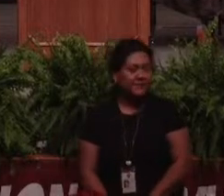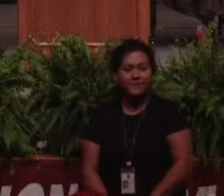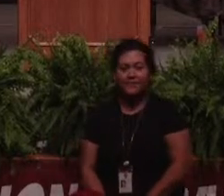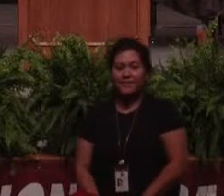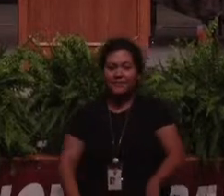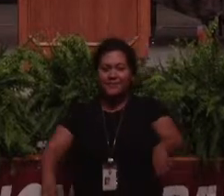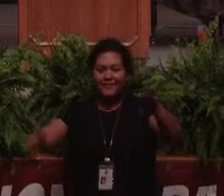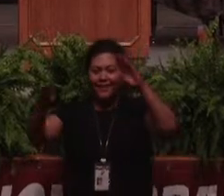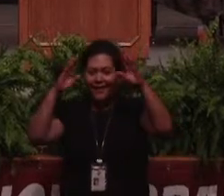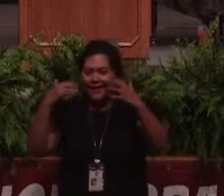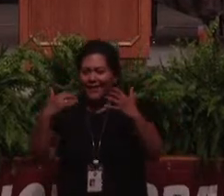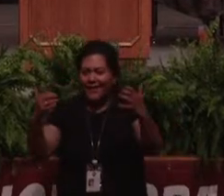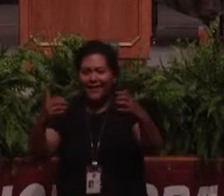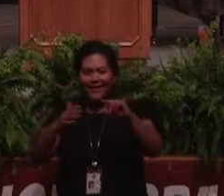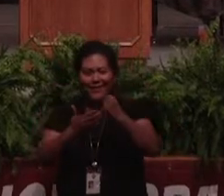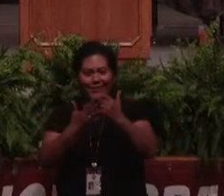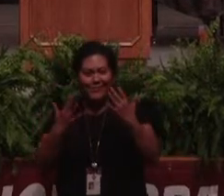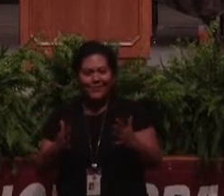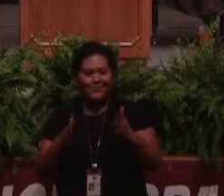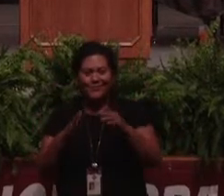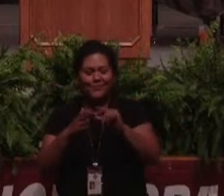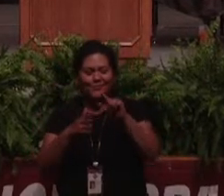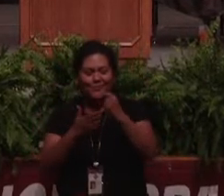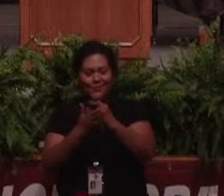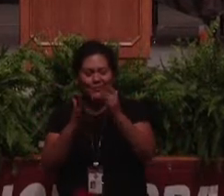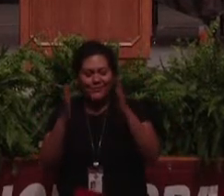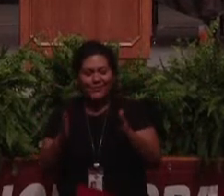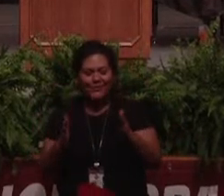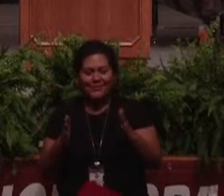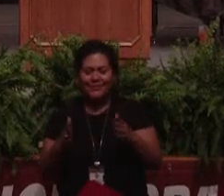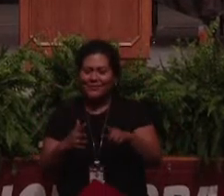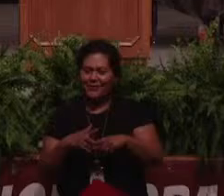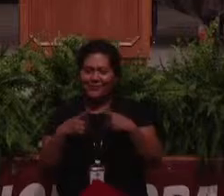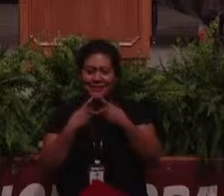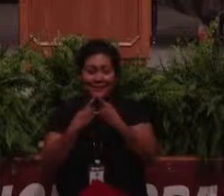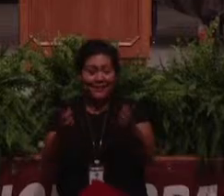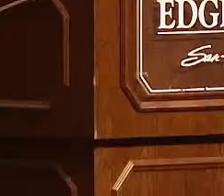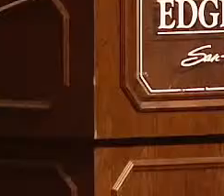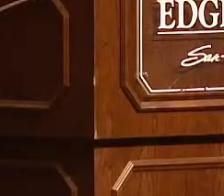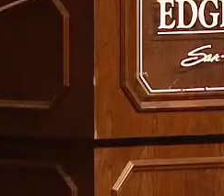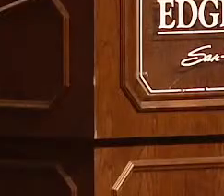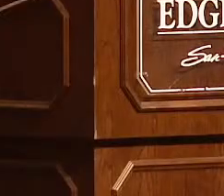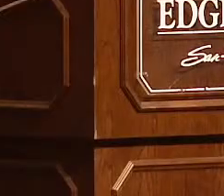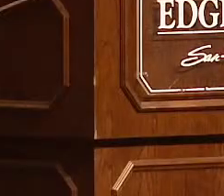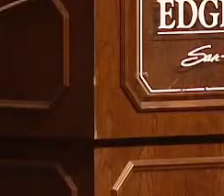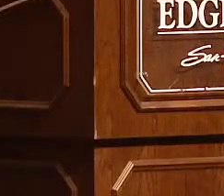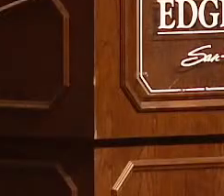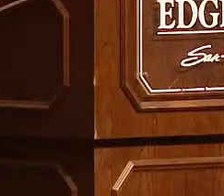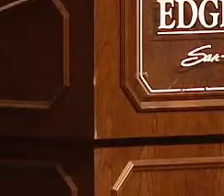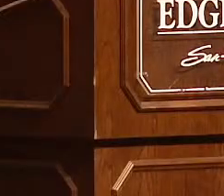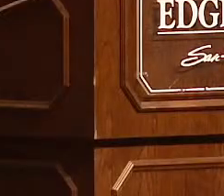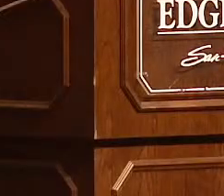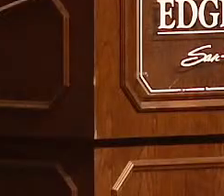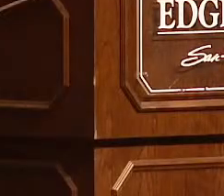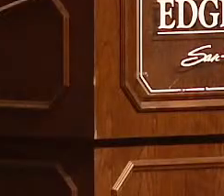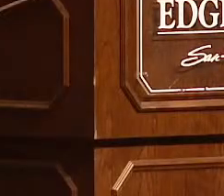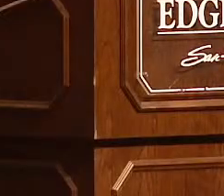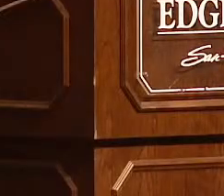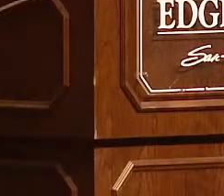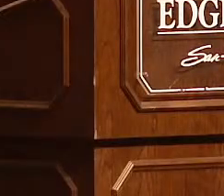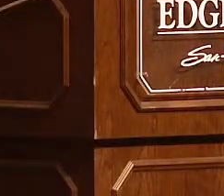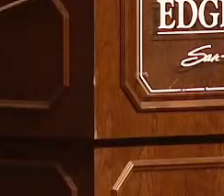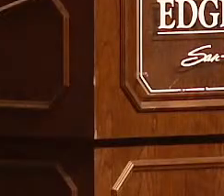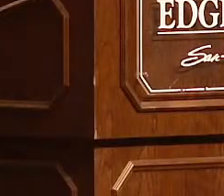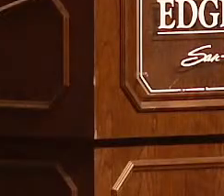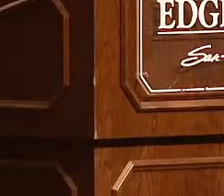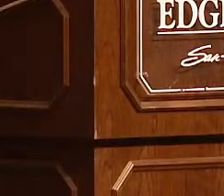Hi, fellow graduates. Let me start by saying we did it. But we couldn't have done it alone. Like My